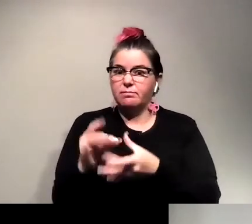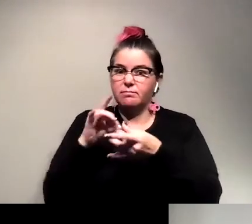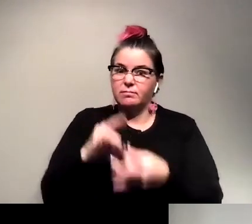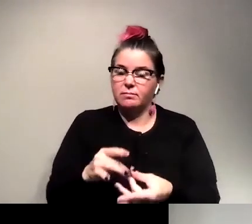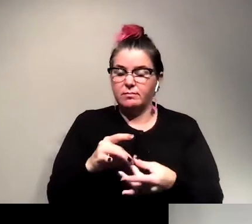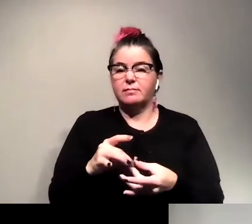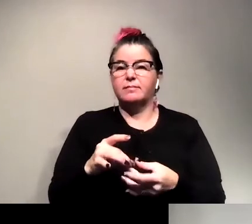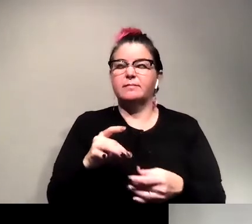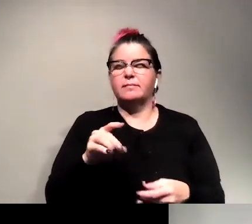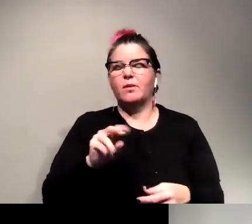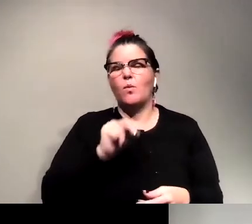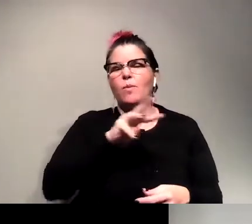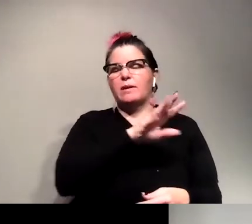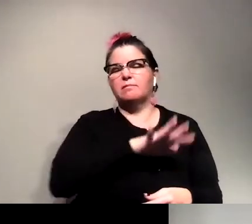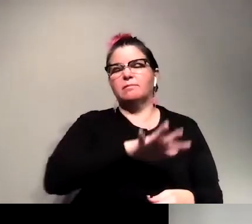the Pacific Northwest.